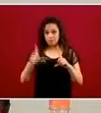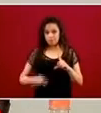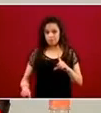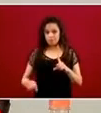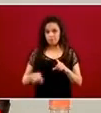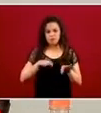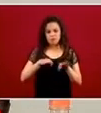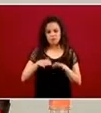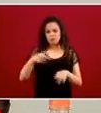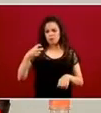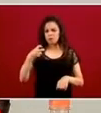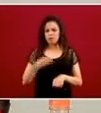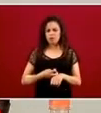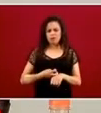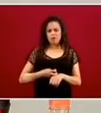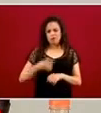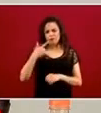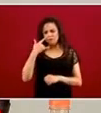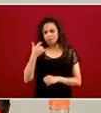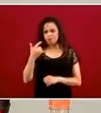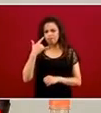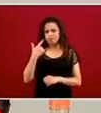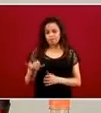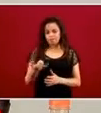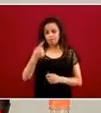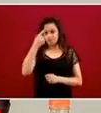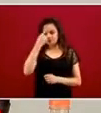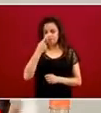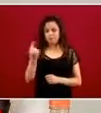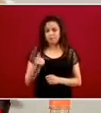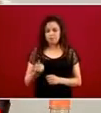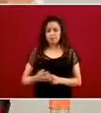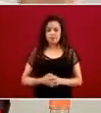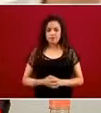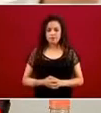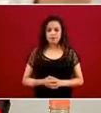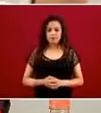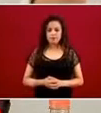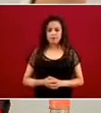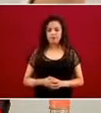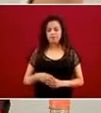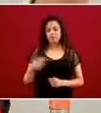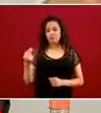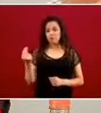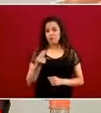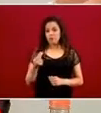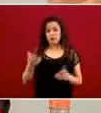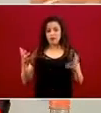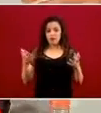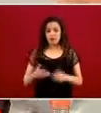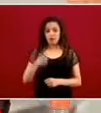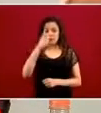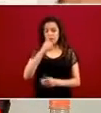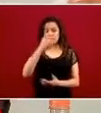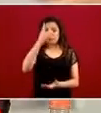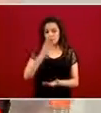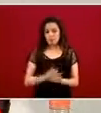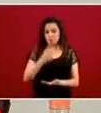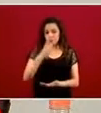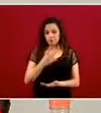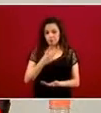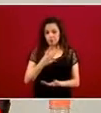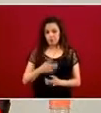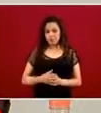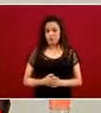Because yes, all of the health sector institutions in our country are doing individual efforts